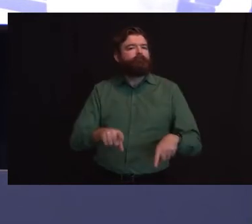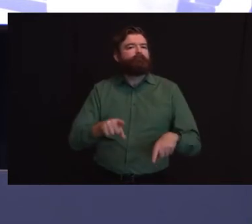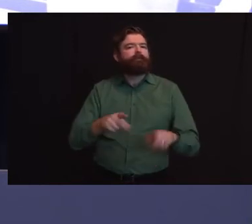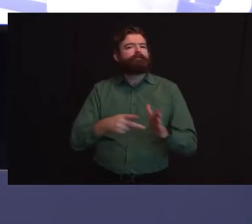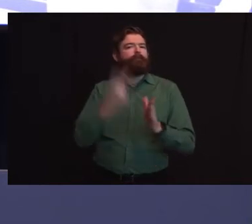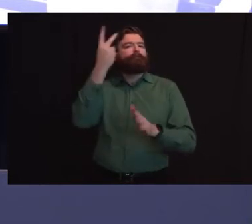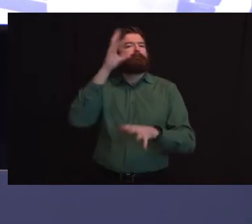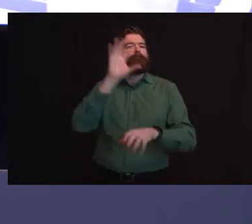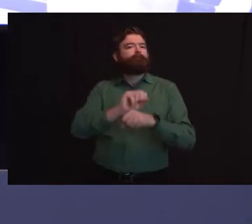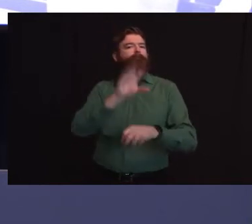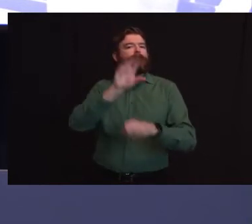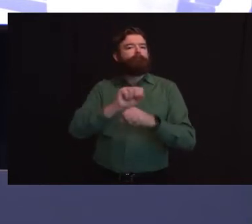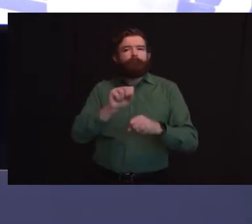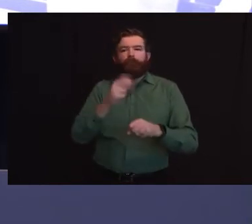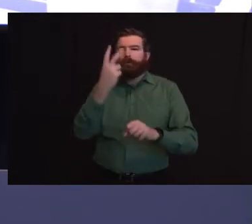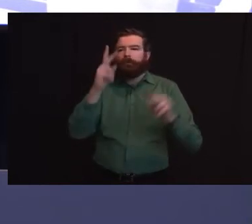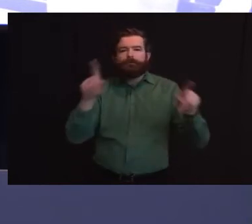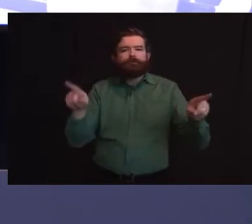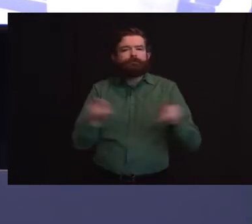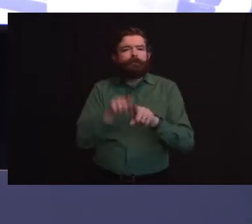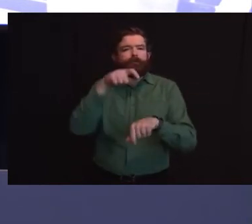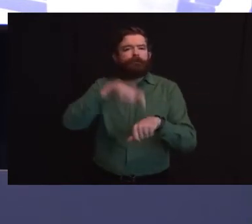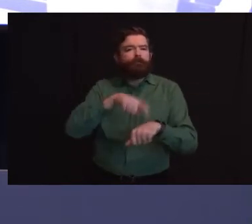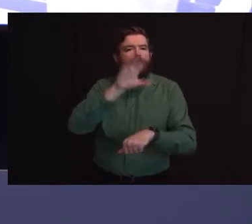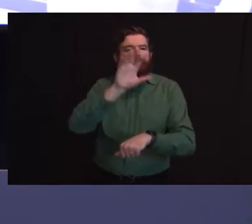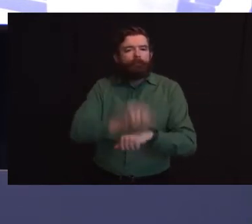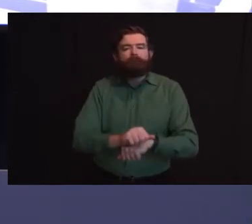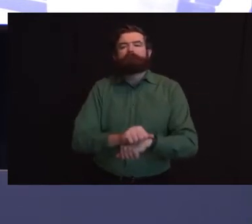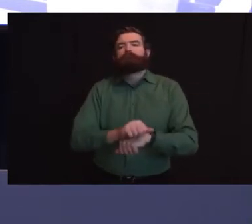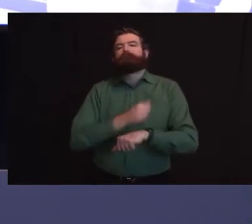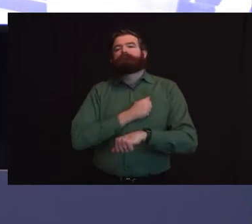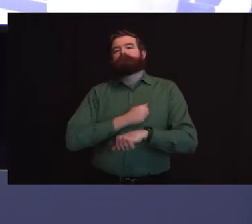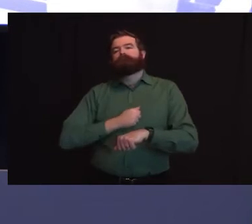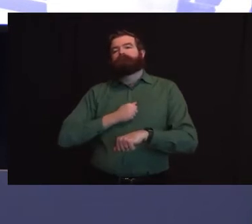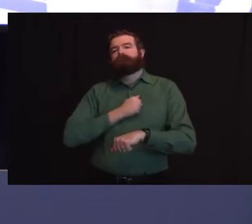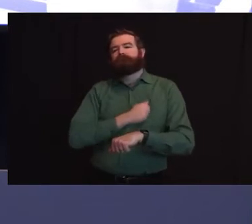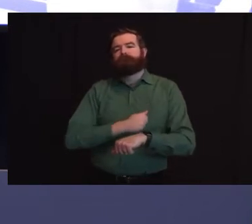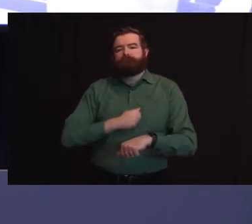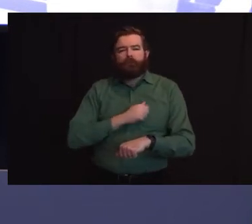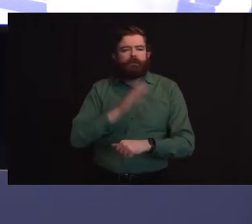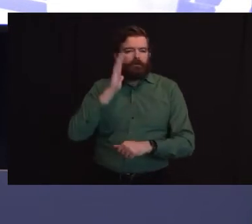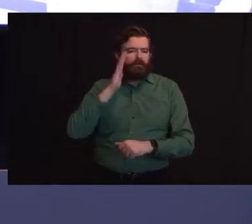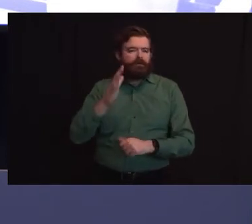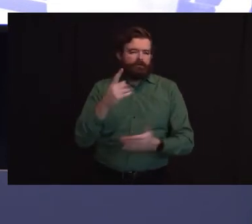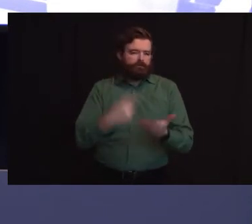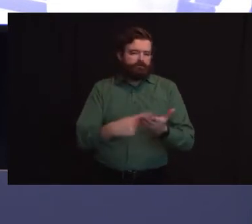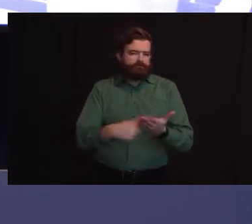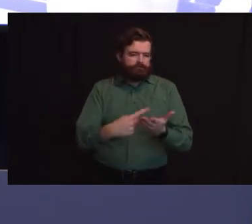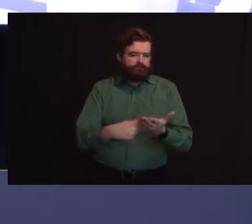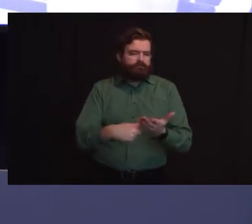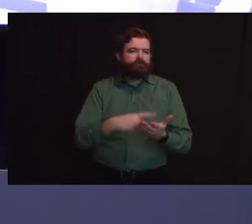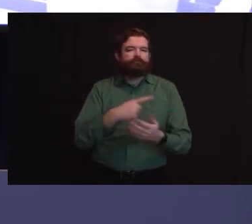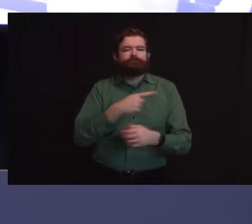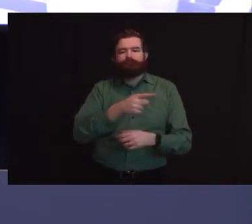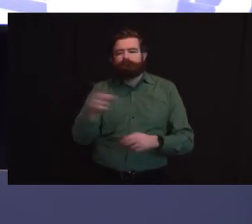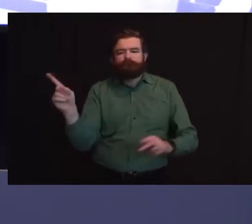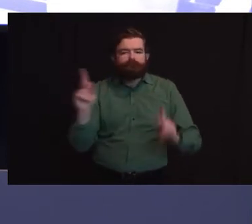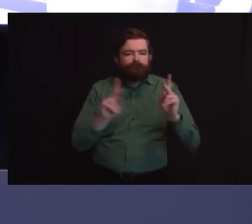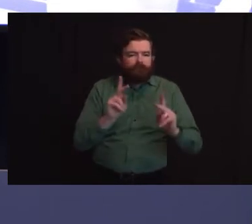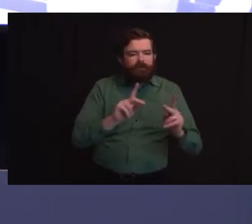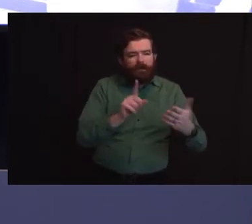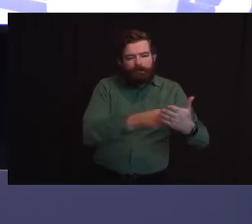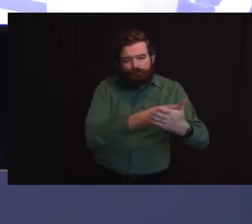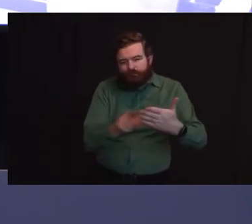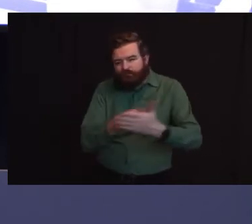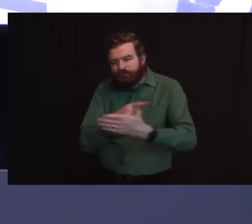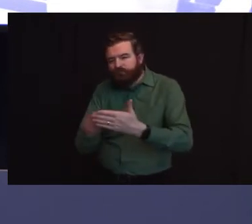number of appointments that were mistakenly double booked. We will work with those canceled on rescheduling their appointments at the nearest available